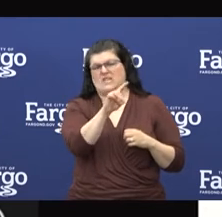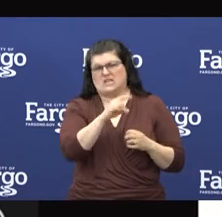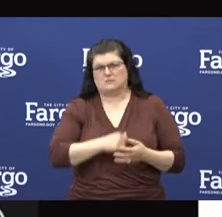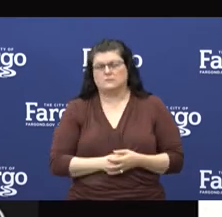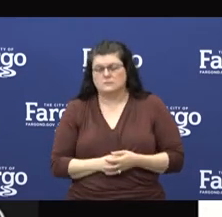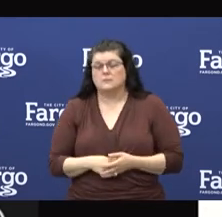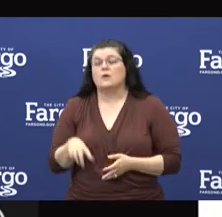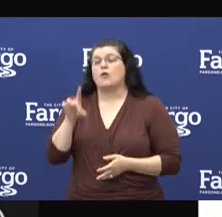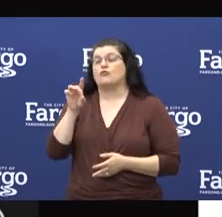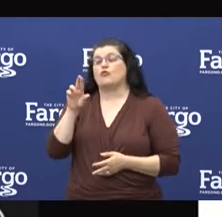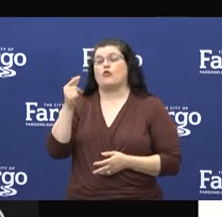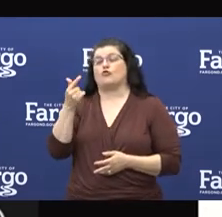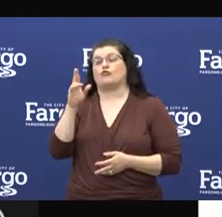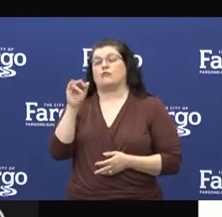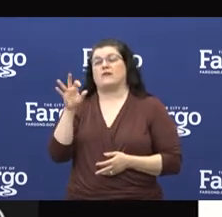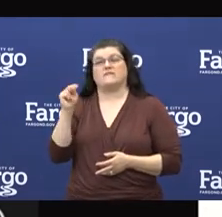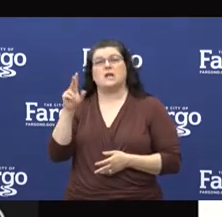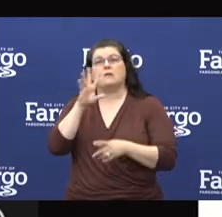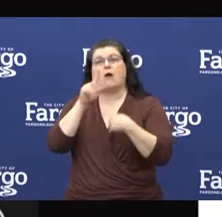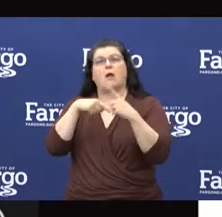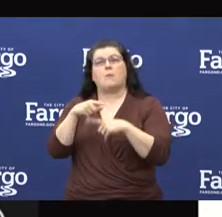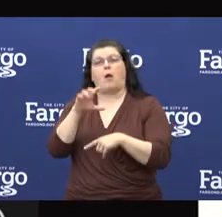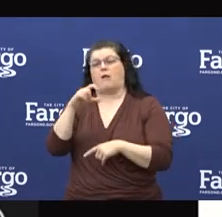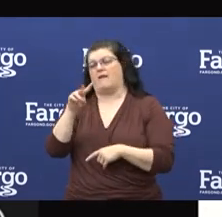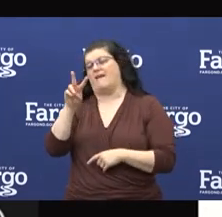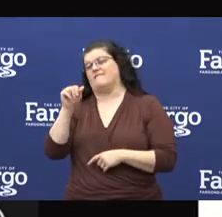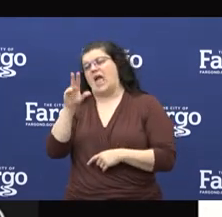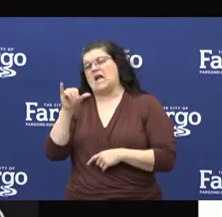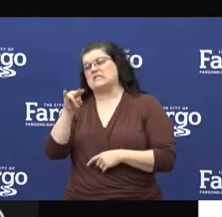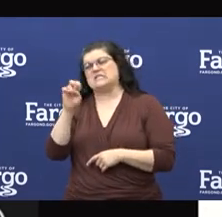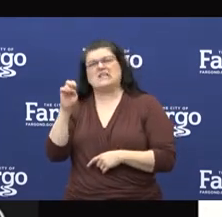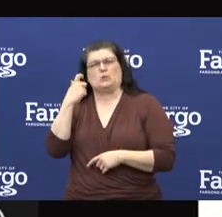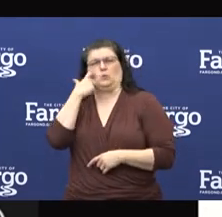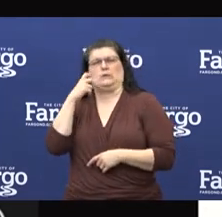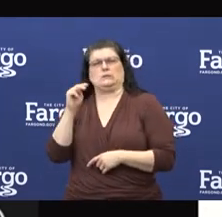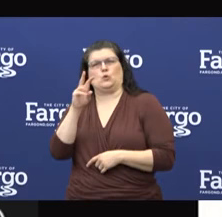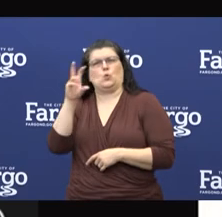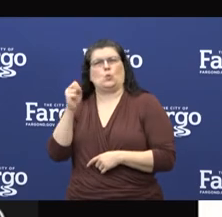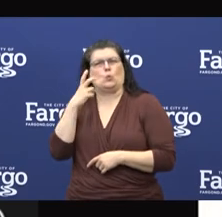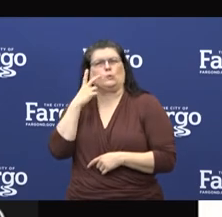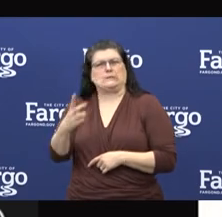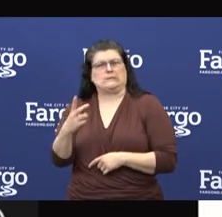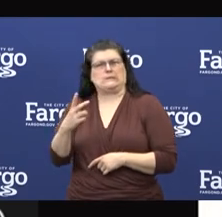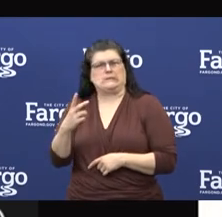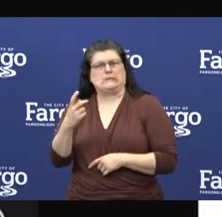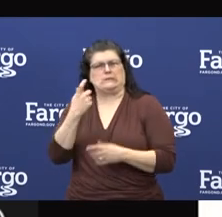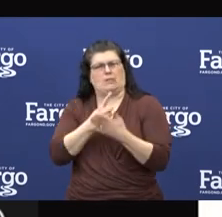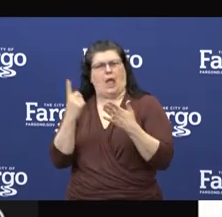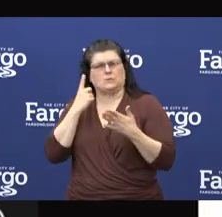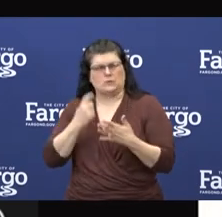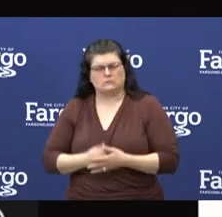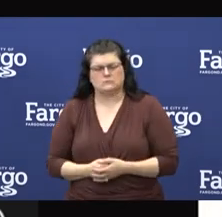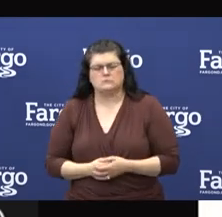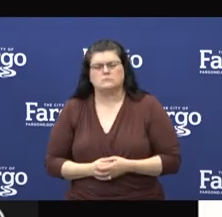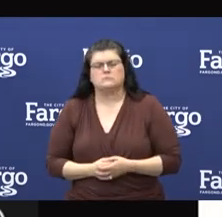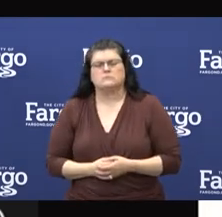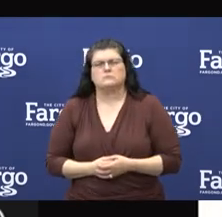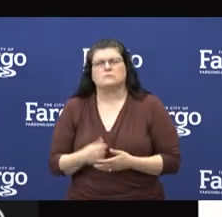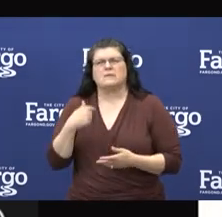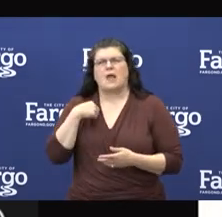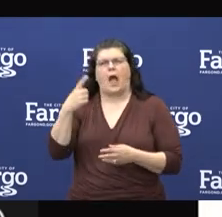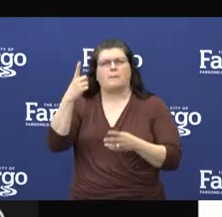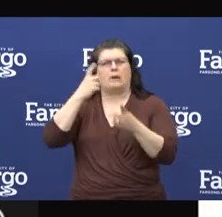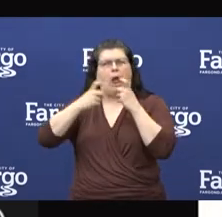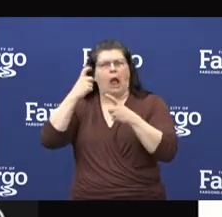Dr. Griffin covered the vaccine that made the news this past week. I think I've been asked to